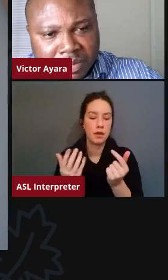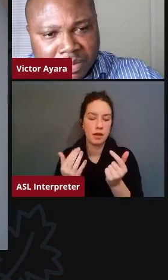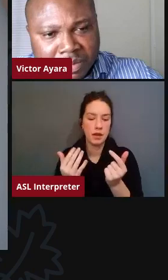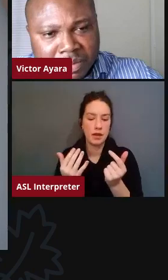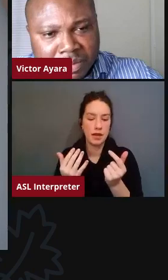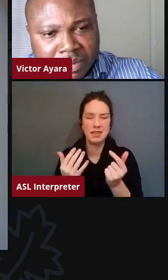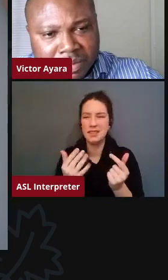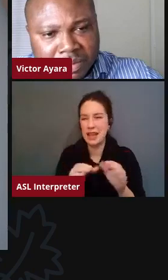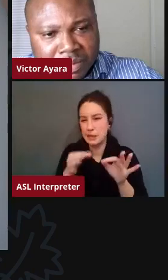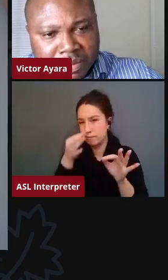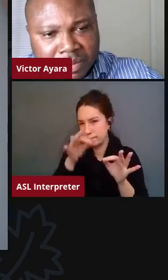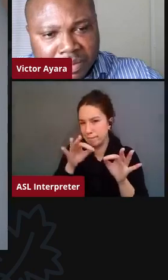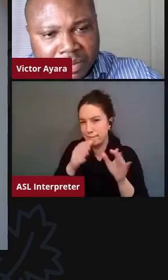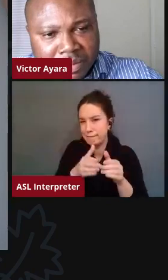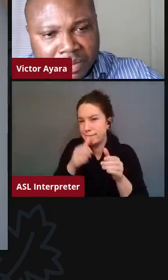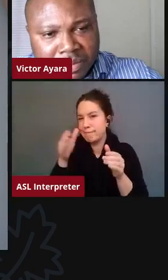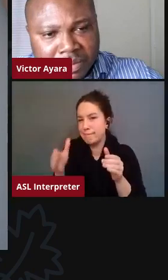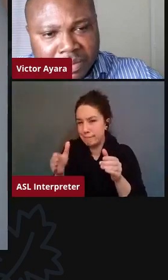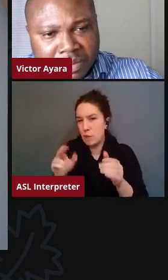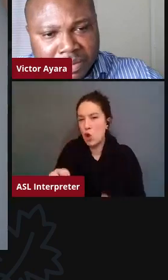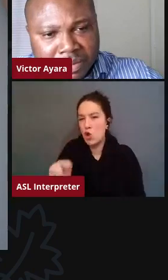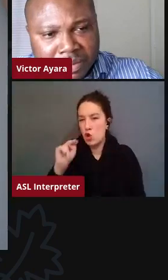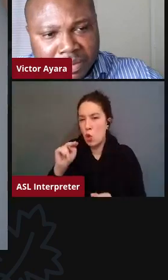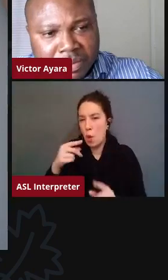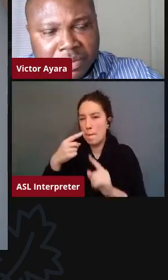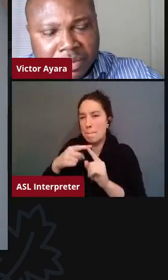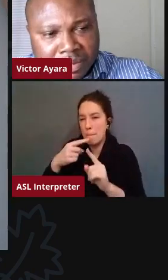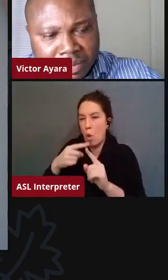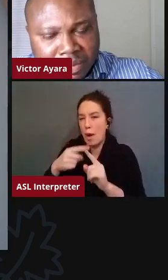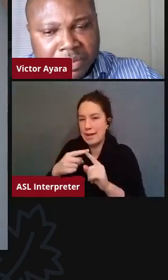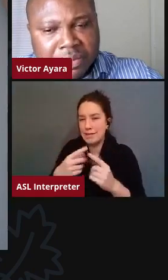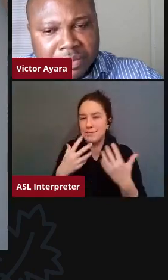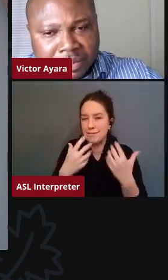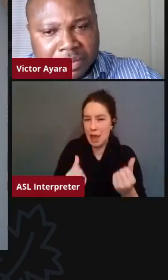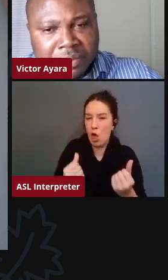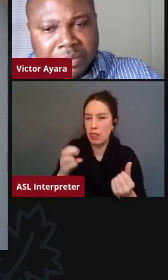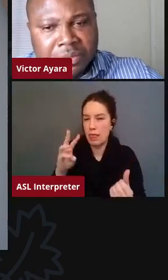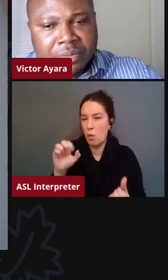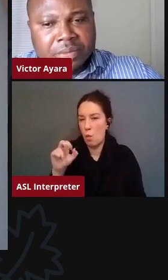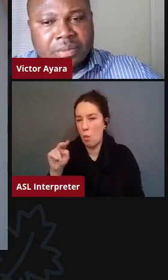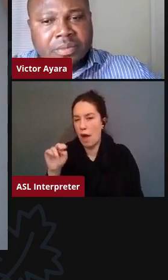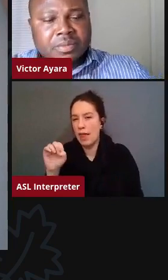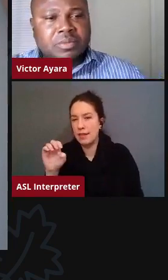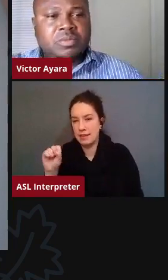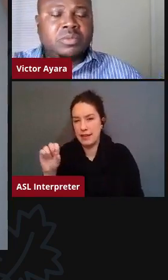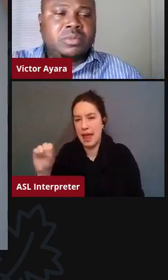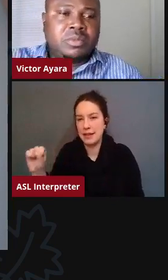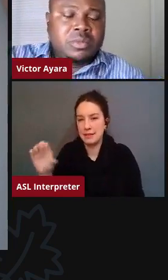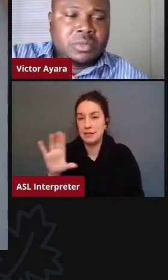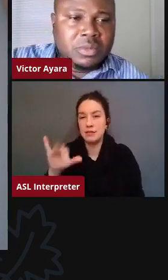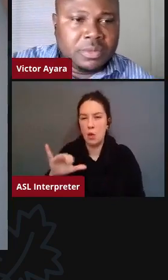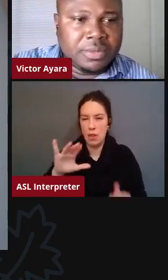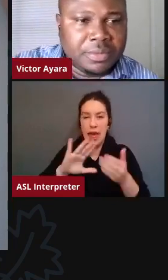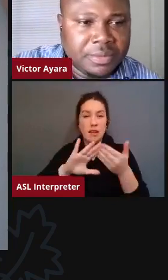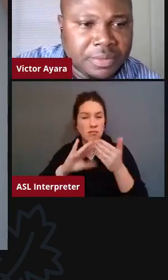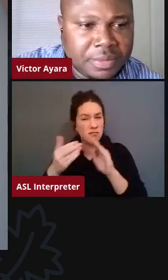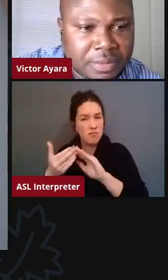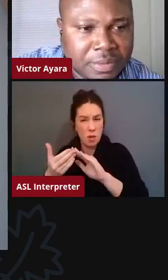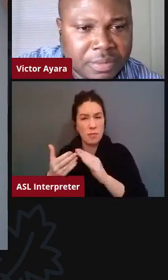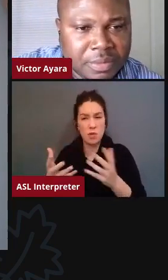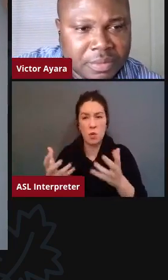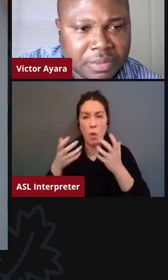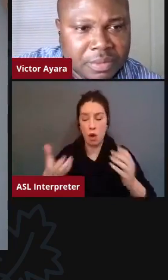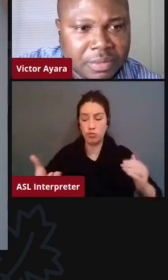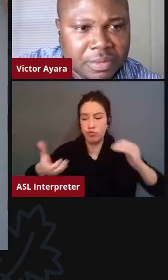Health and Wellness, and they actually do a lot of community convening. And so the idea here is to work with the community organizations. So if you're a small